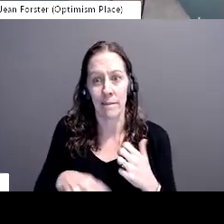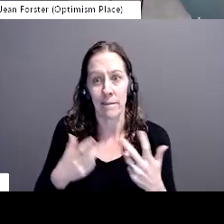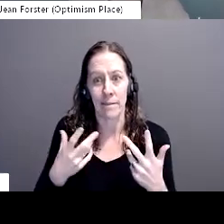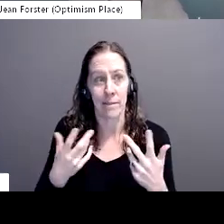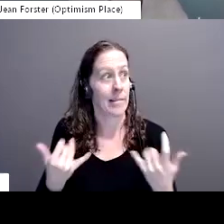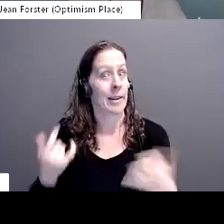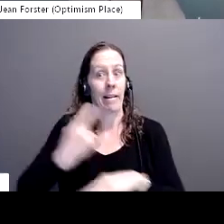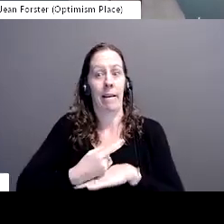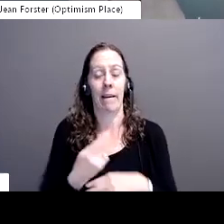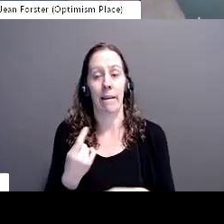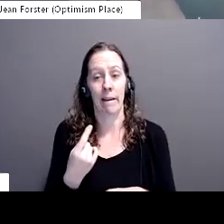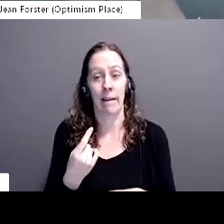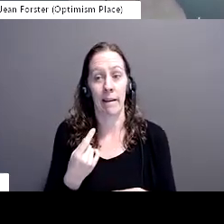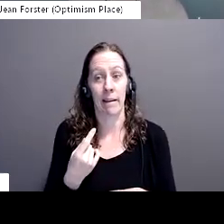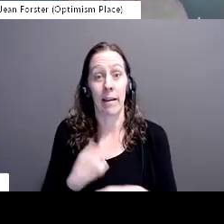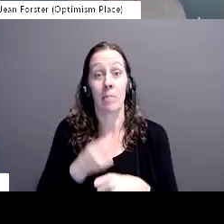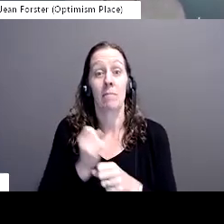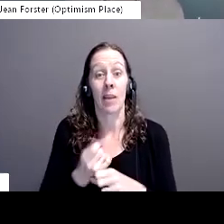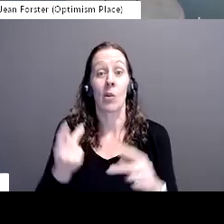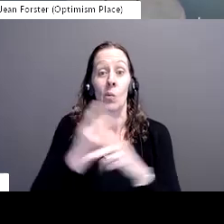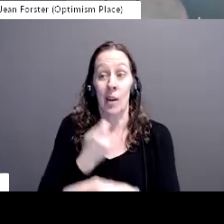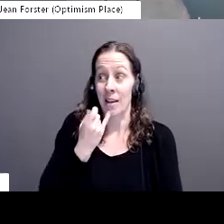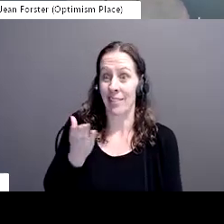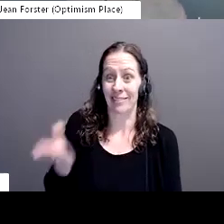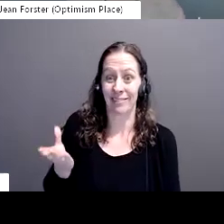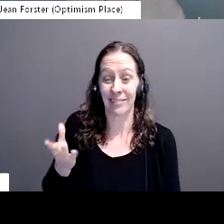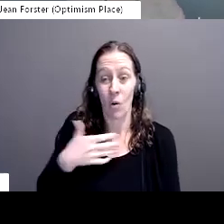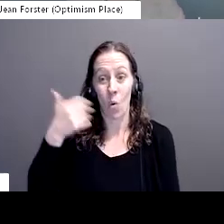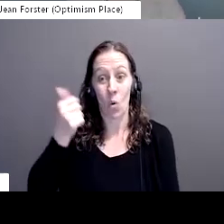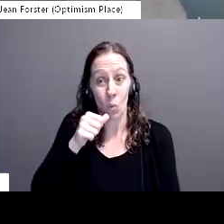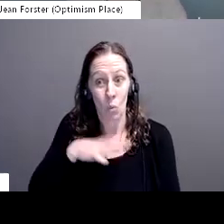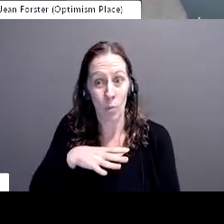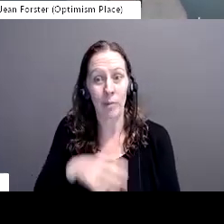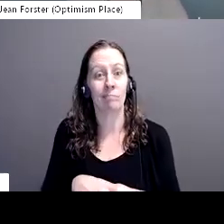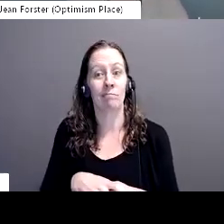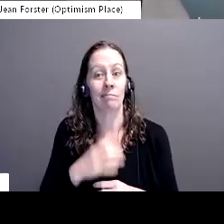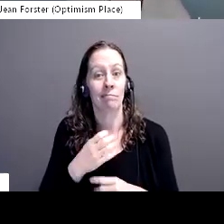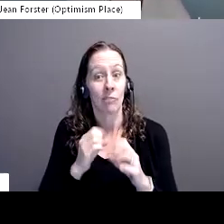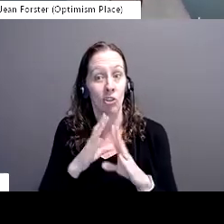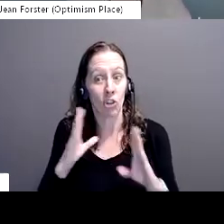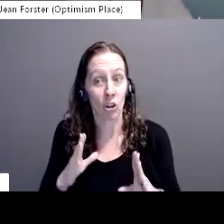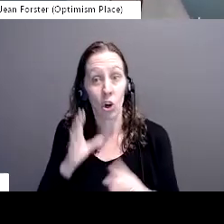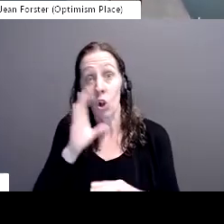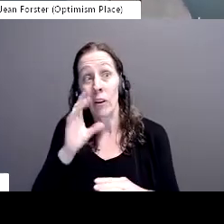is exacerbated when there's an older woman who's in shelter looking for a place to live,